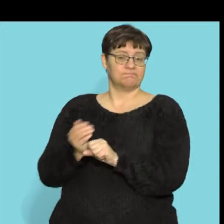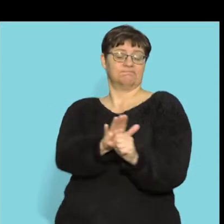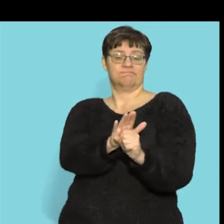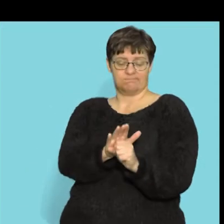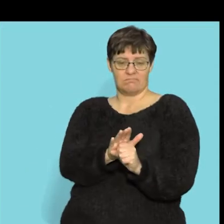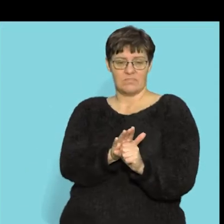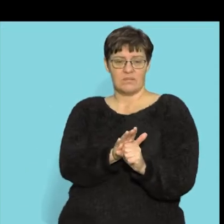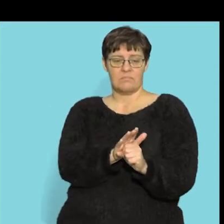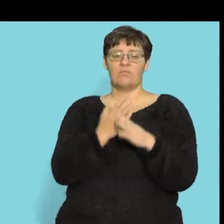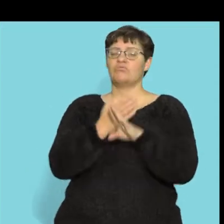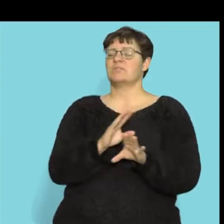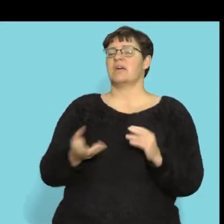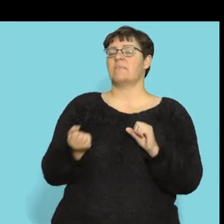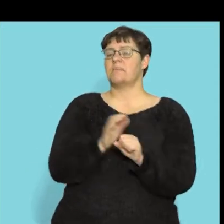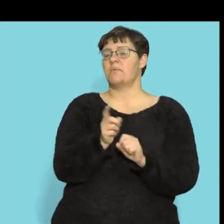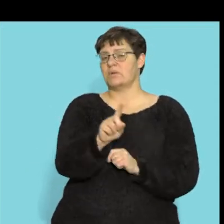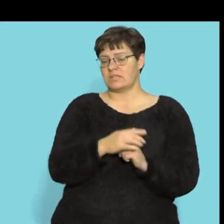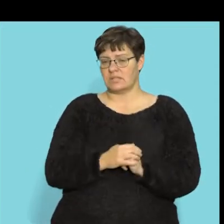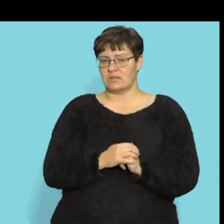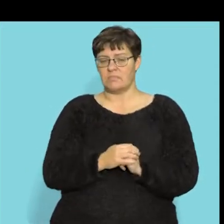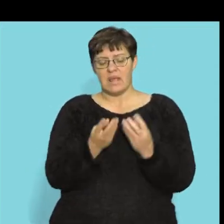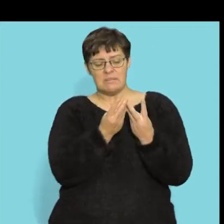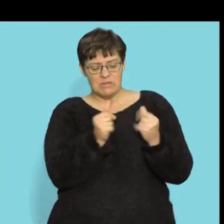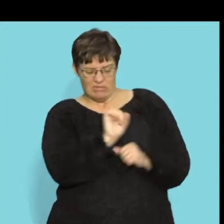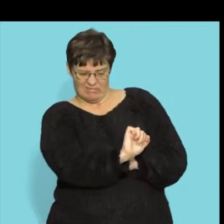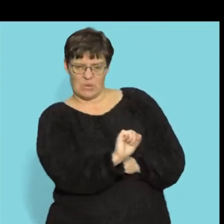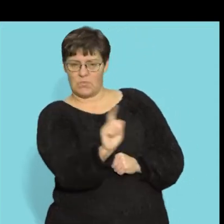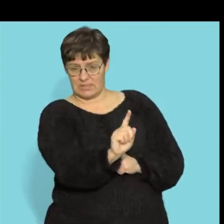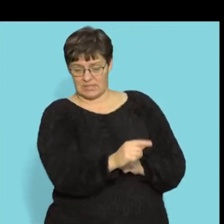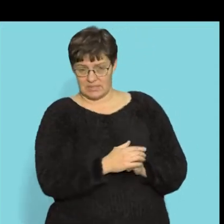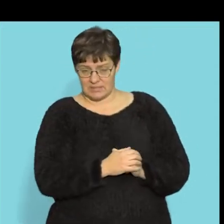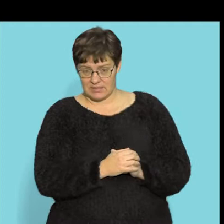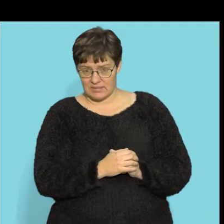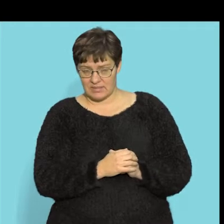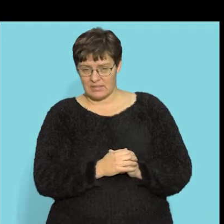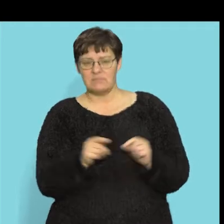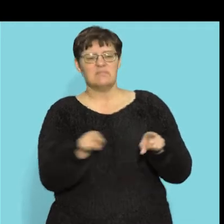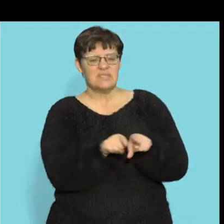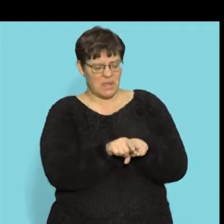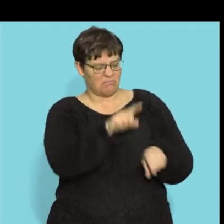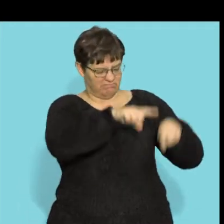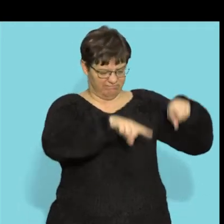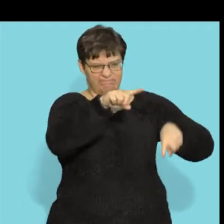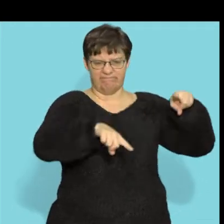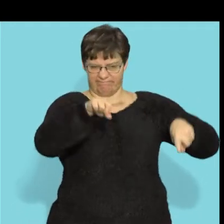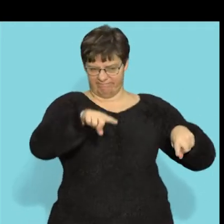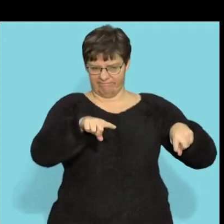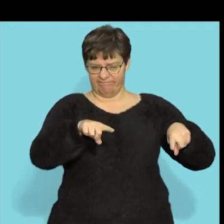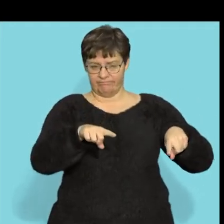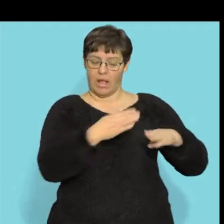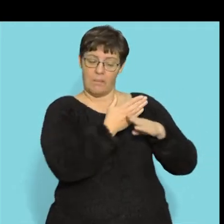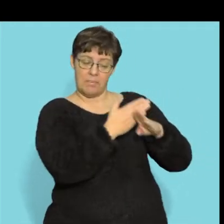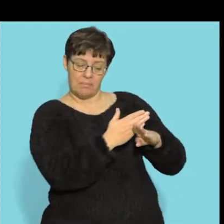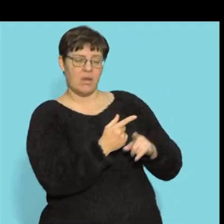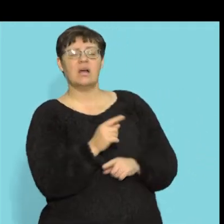one is the type of material, okay? As we've indicated, different elements have got different electronic